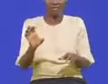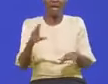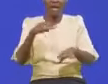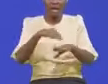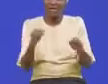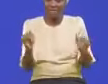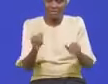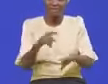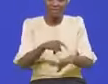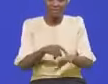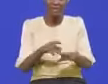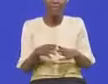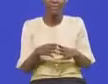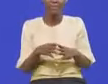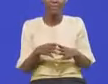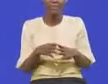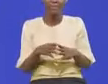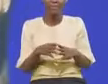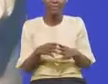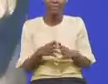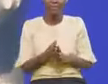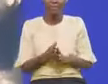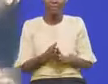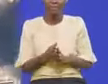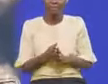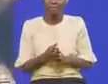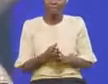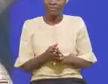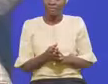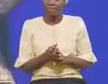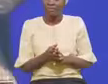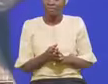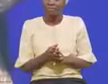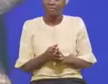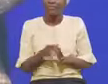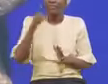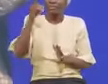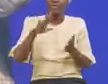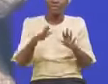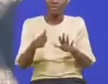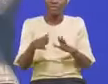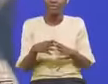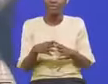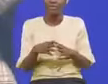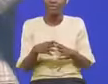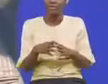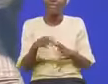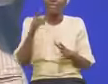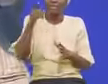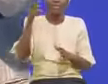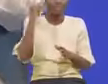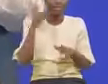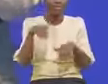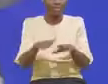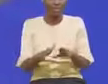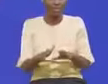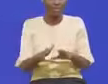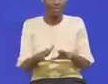Eye ame alɔfa tɔ, amewu alɔfa tɔ, okpe gaƒoƒo ɖeka me. Eku. O ɖi.